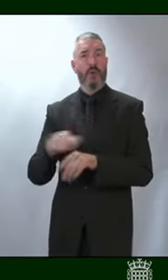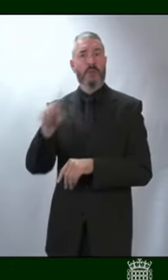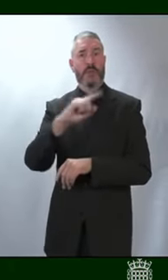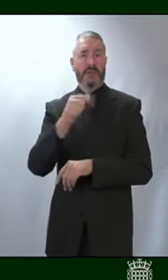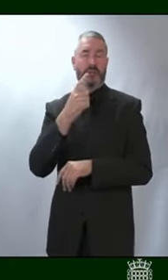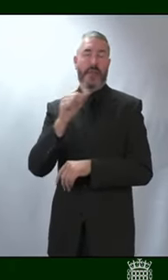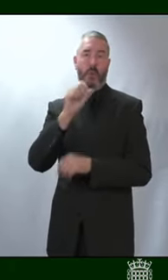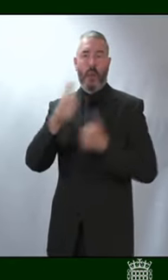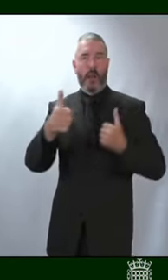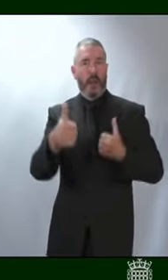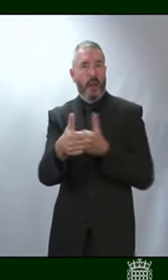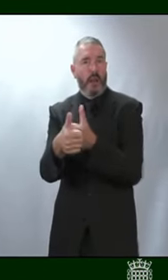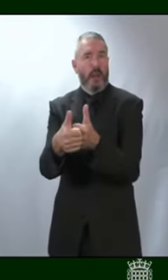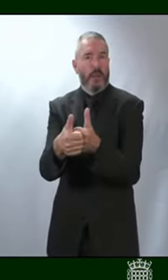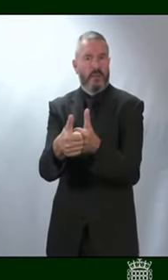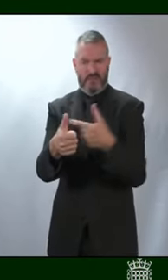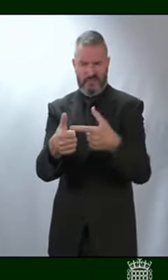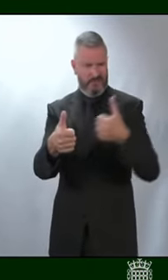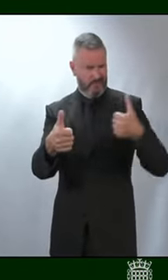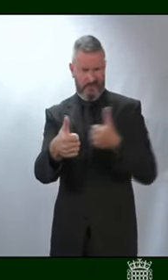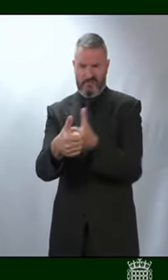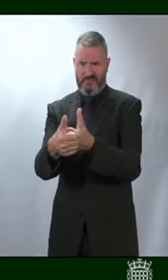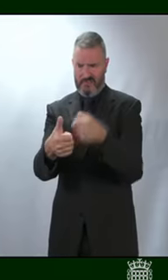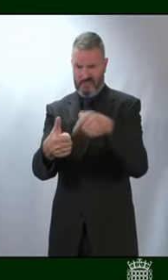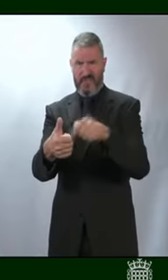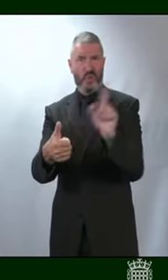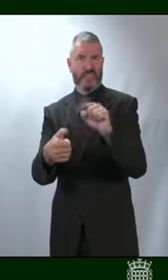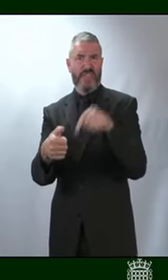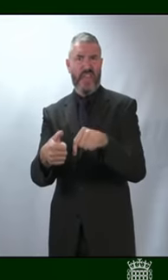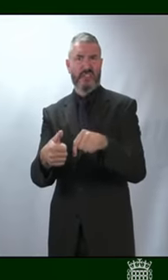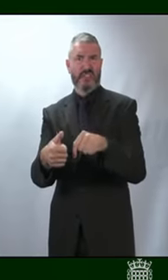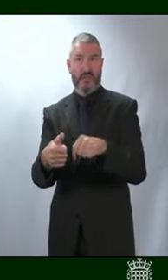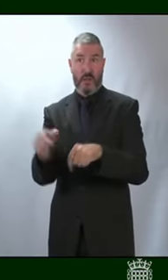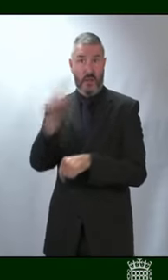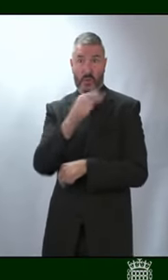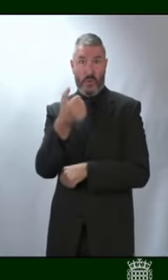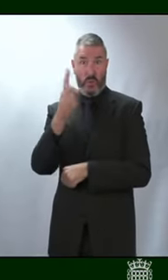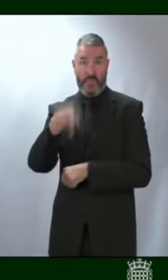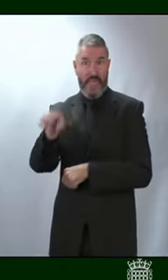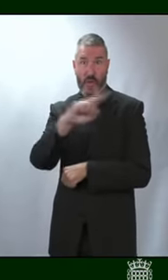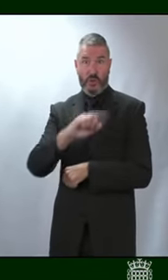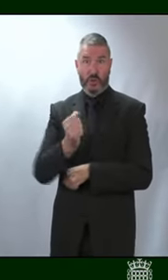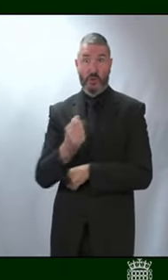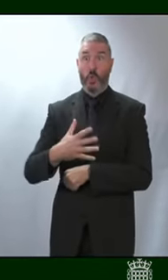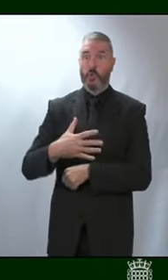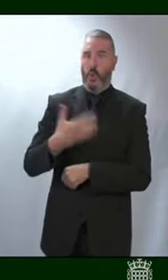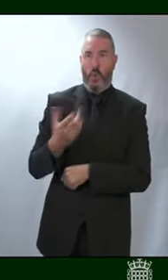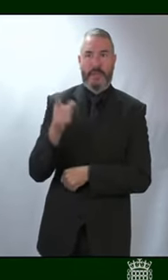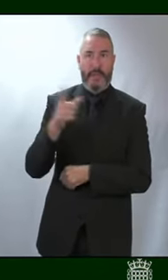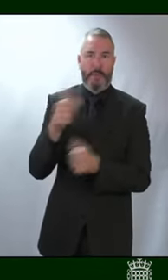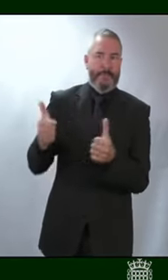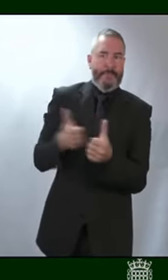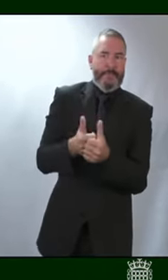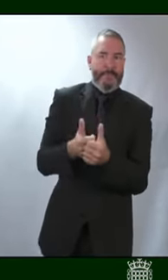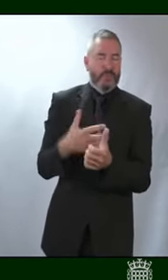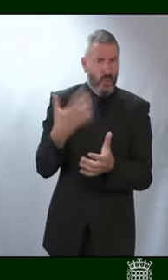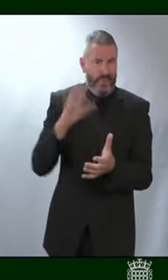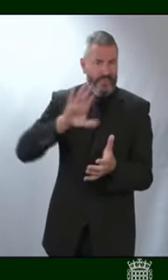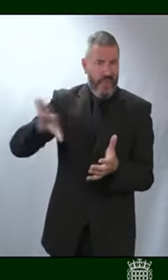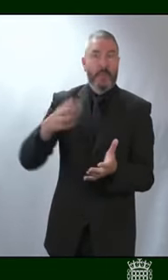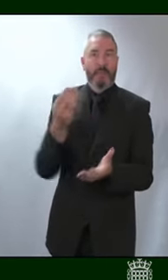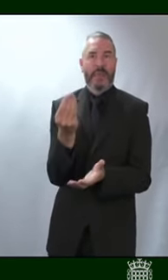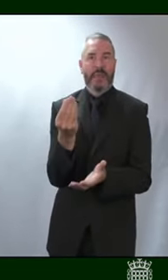his arms around them. Prime Minister, I can tell you the last thing those 61,000 Scots are looking for is a hug from you. They